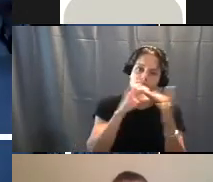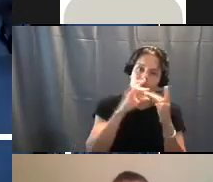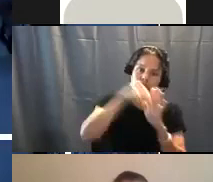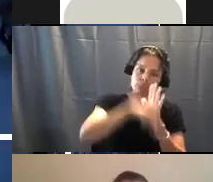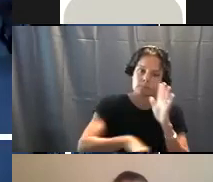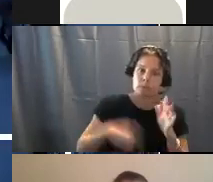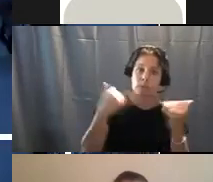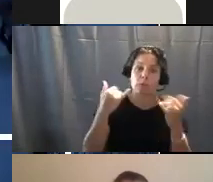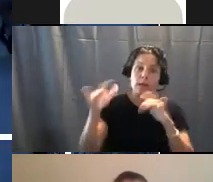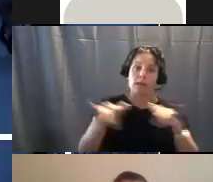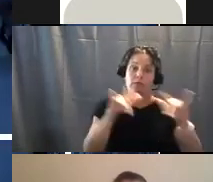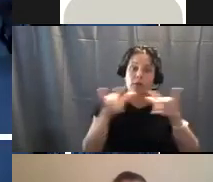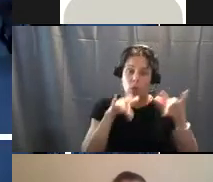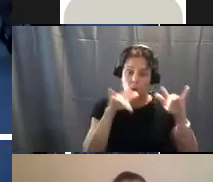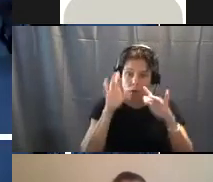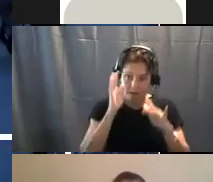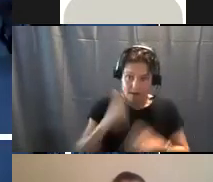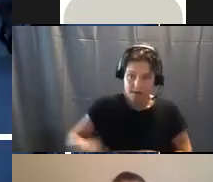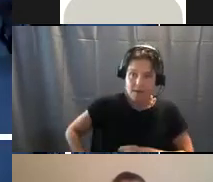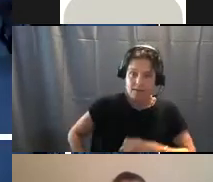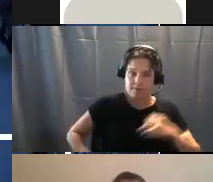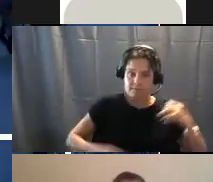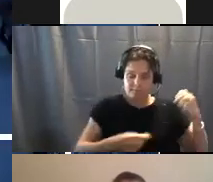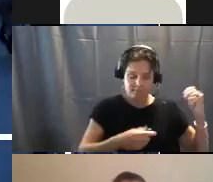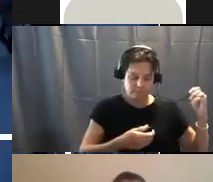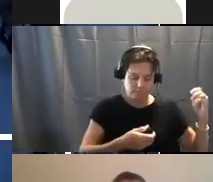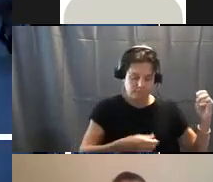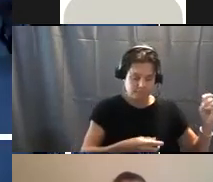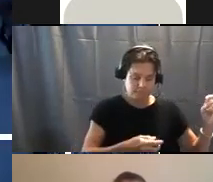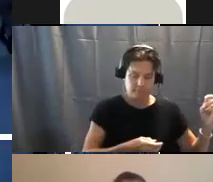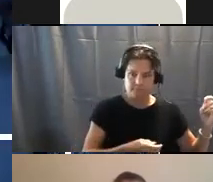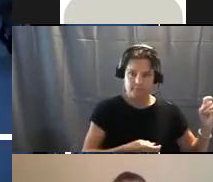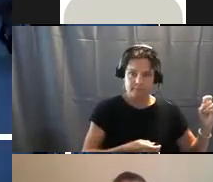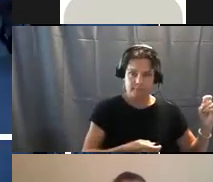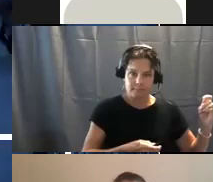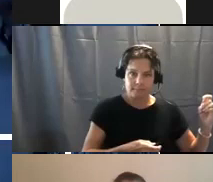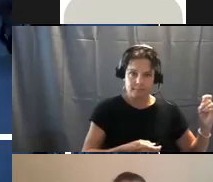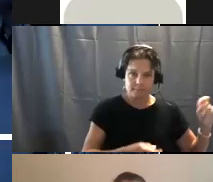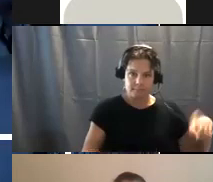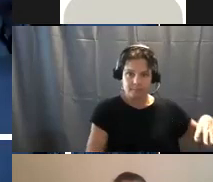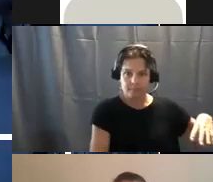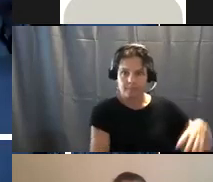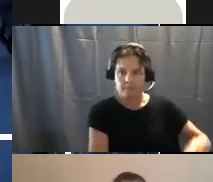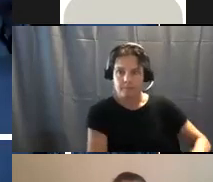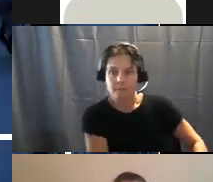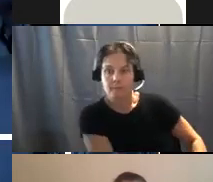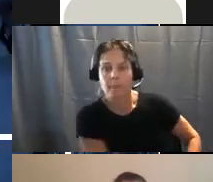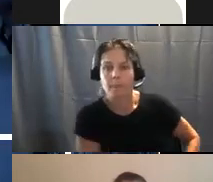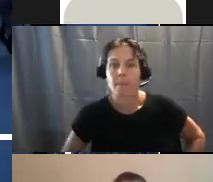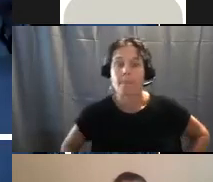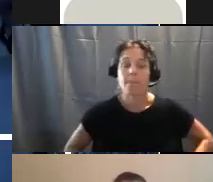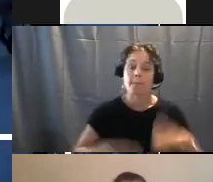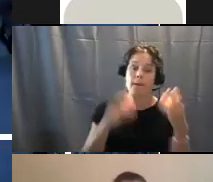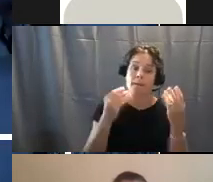slides posted online within 5 business days. All attendees will be sent an email once these materials are posted.